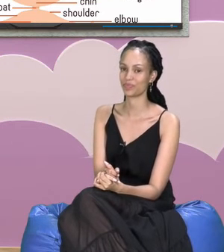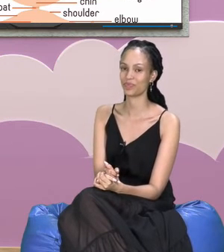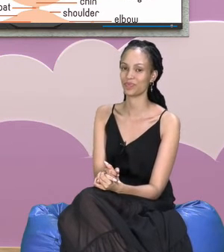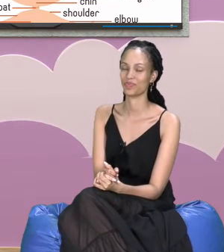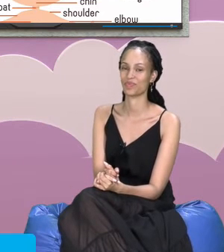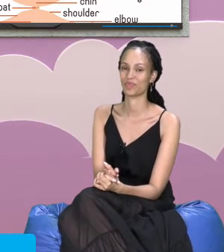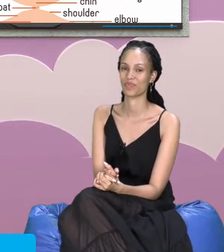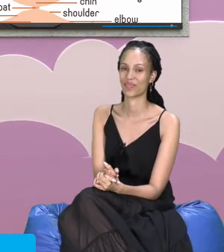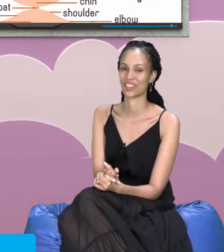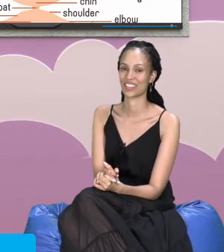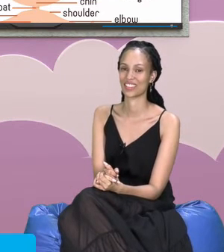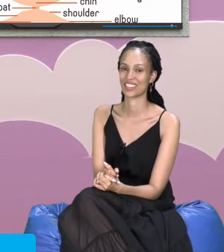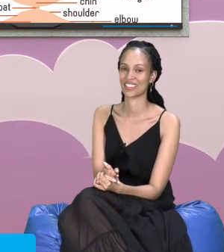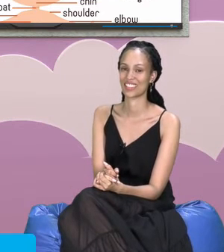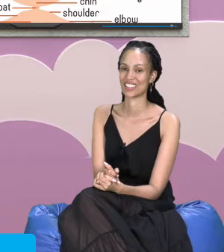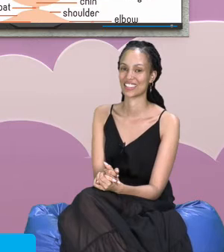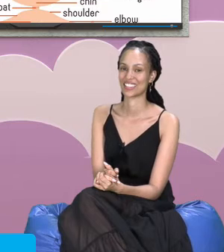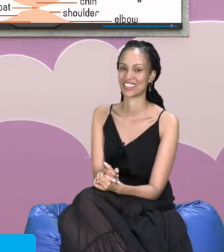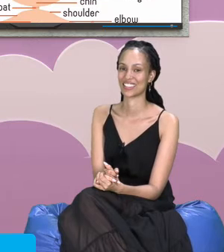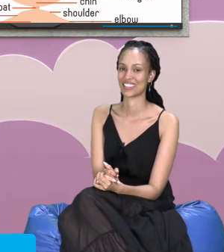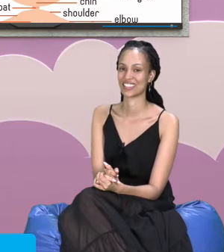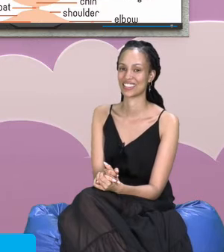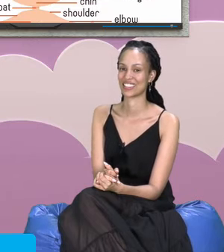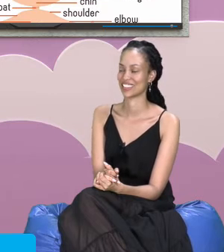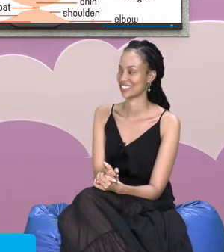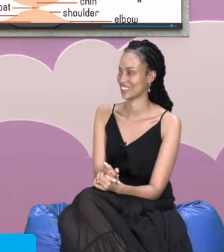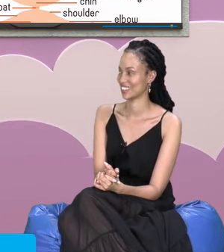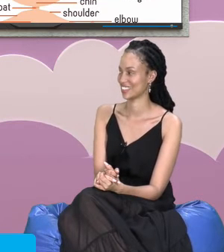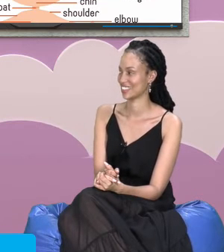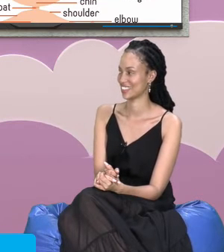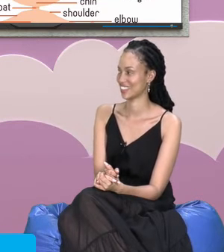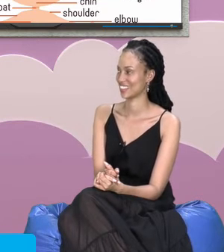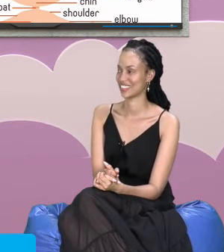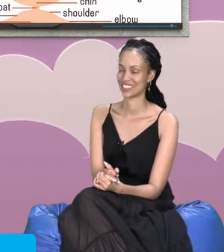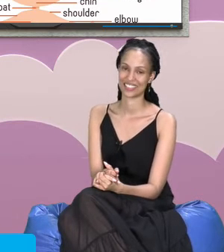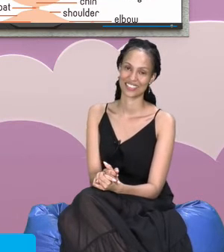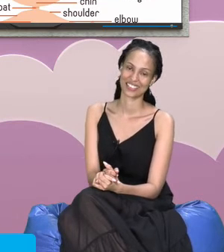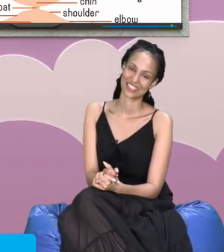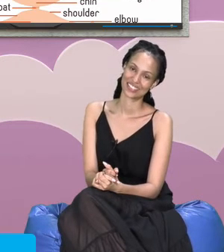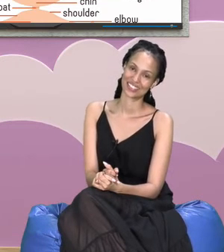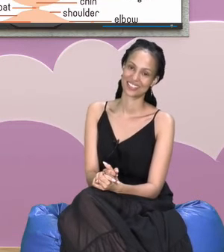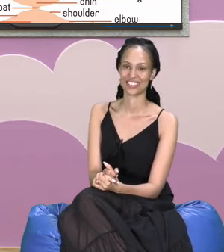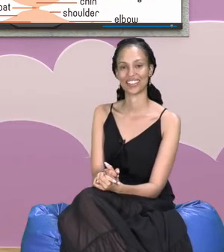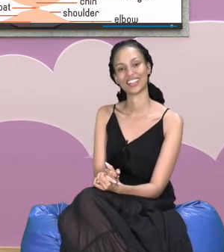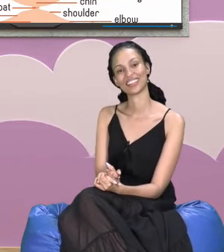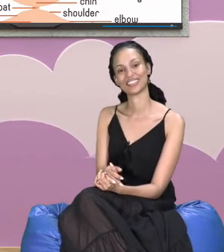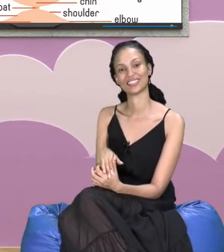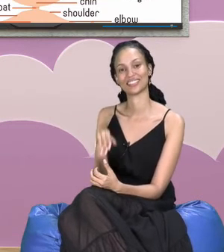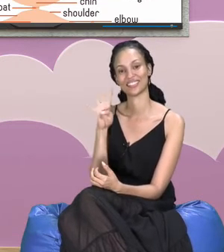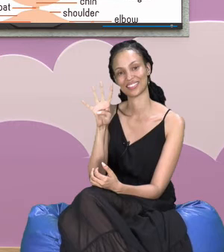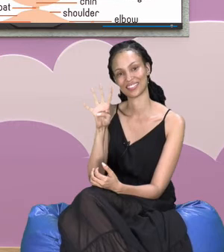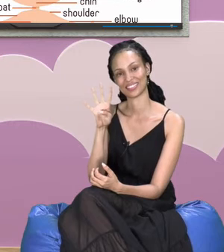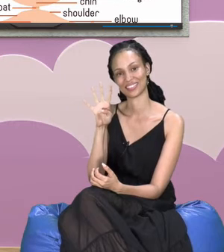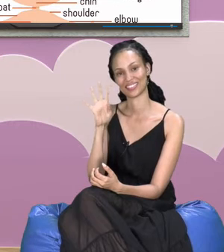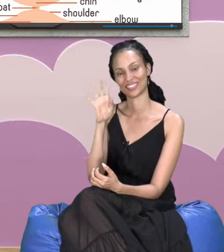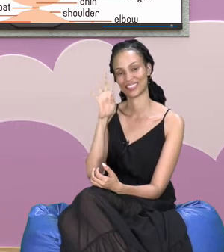know. Or to put it in another way, enough spit to fill around 500